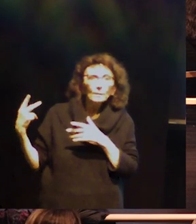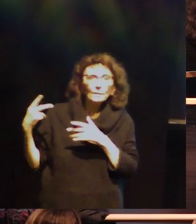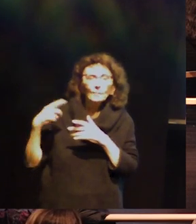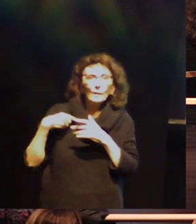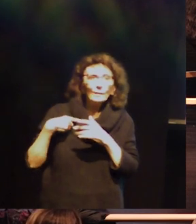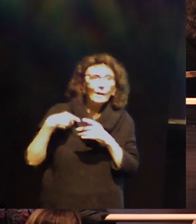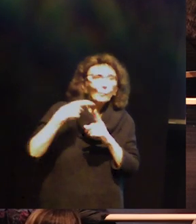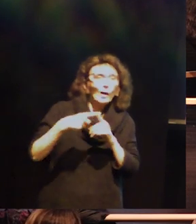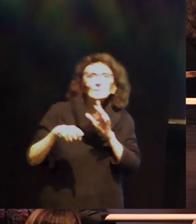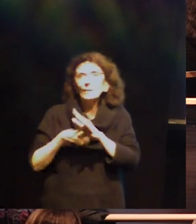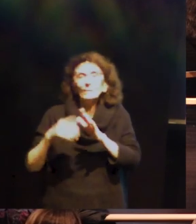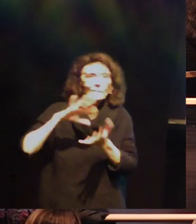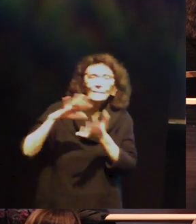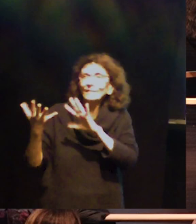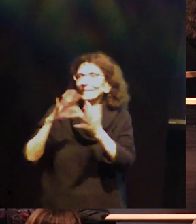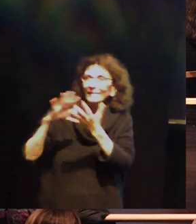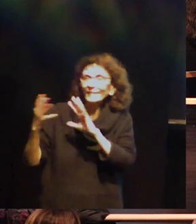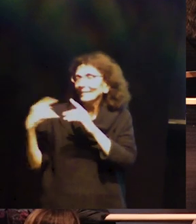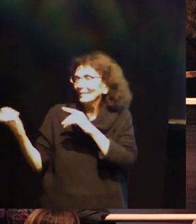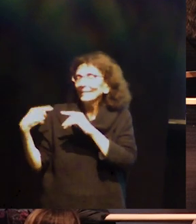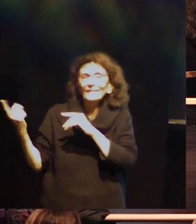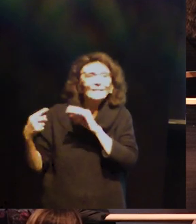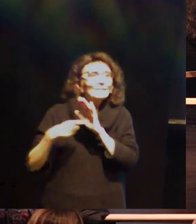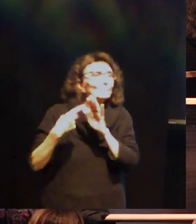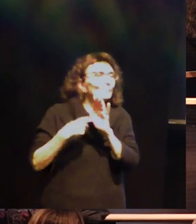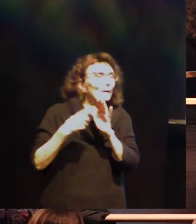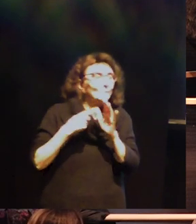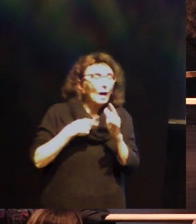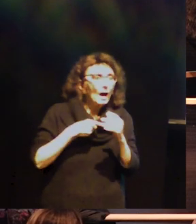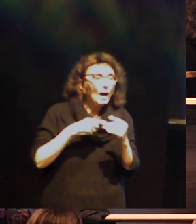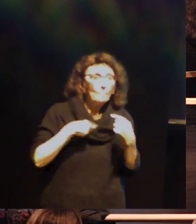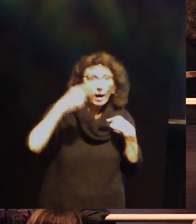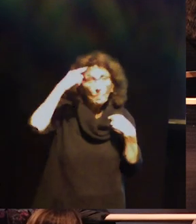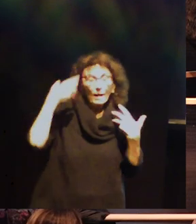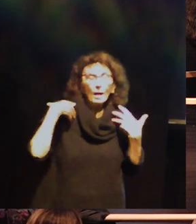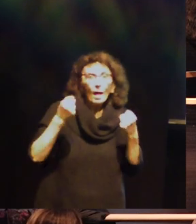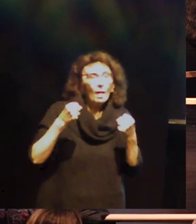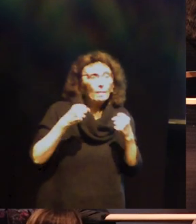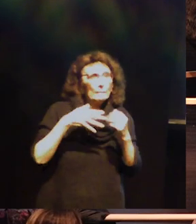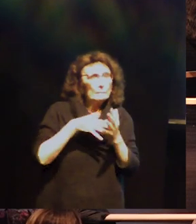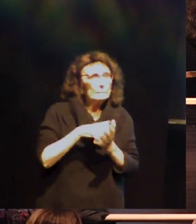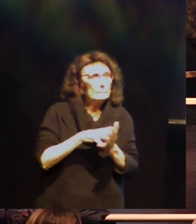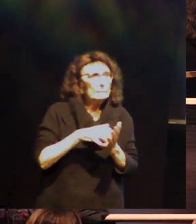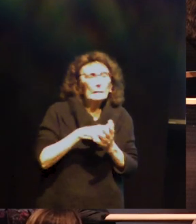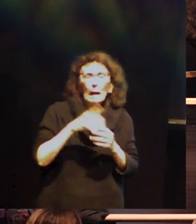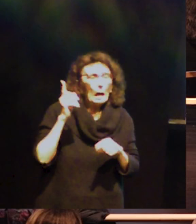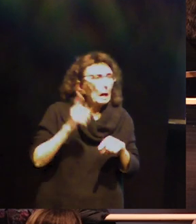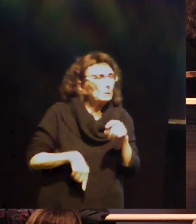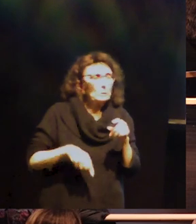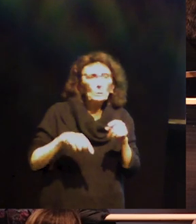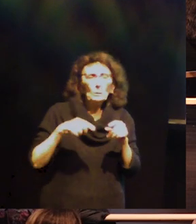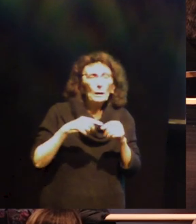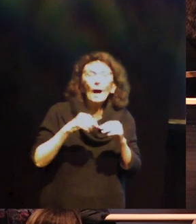yang situation where you know the times where I've really struggled with my mental health and have not been capable of taking myself out